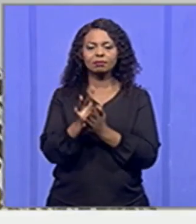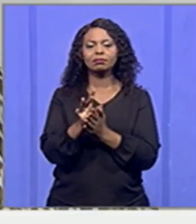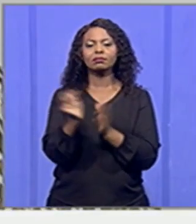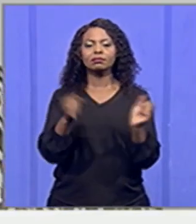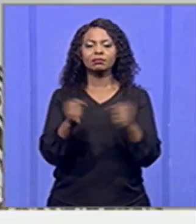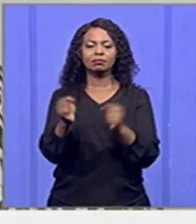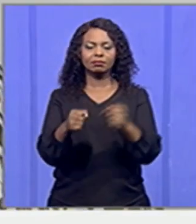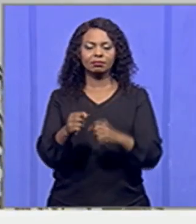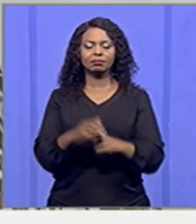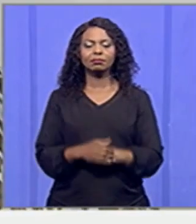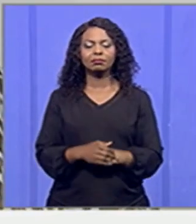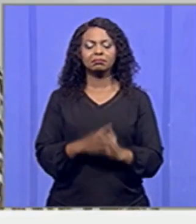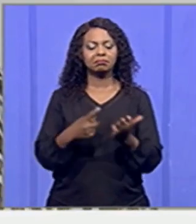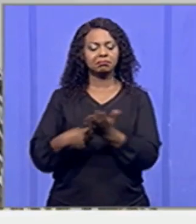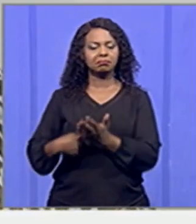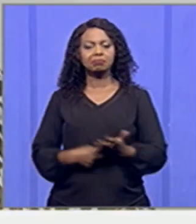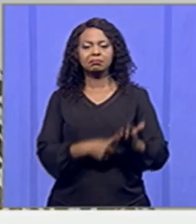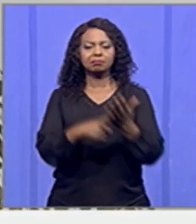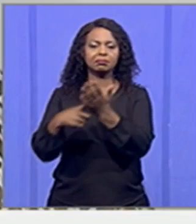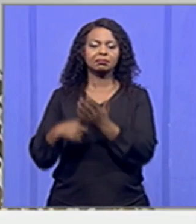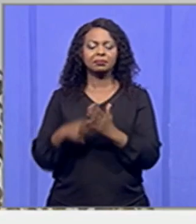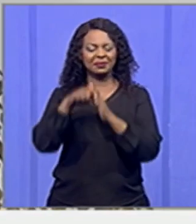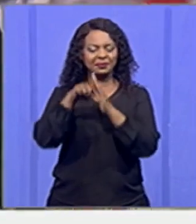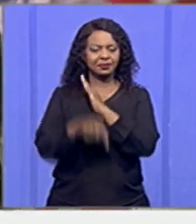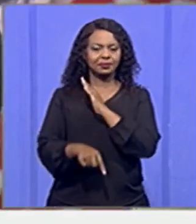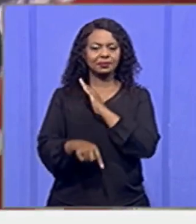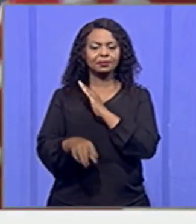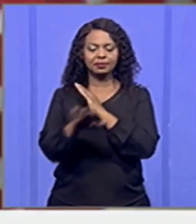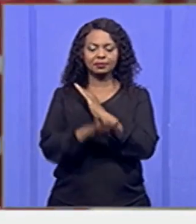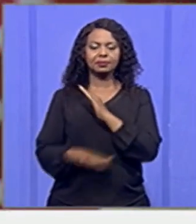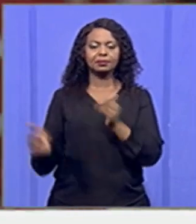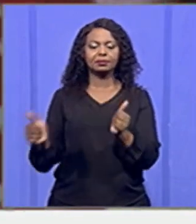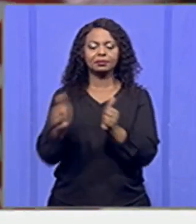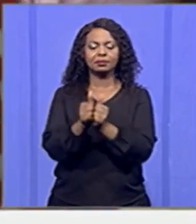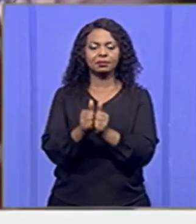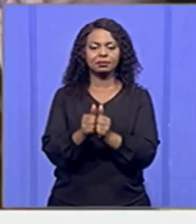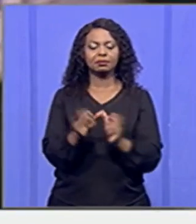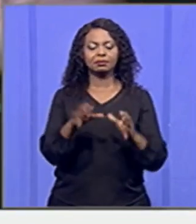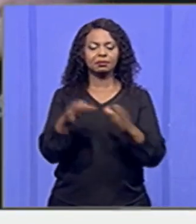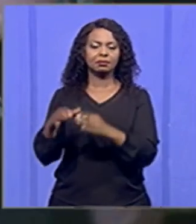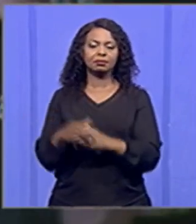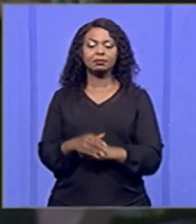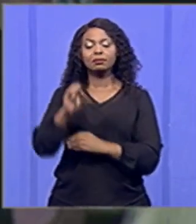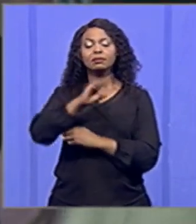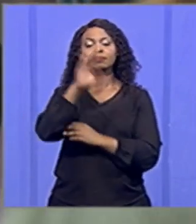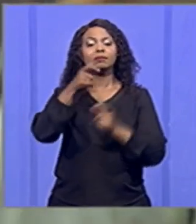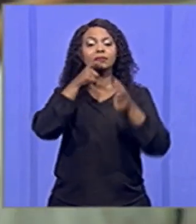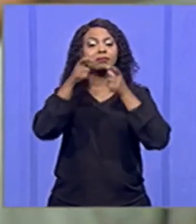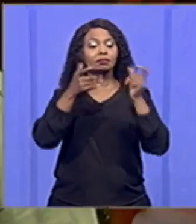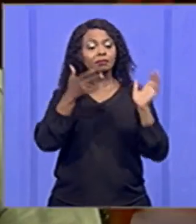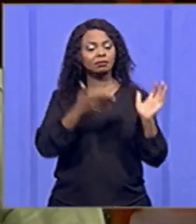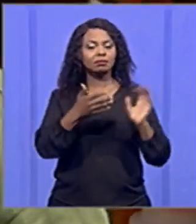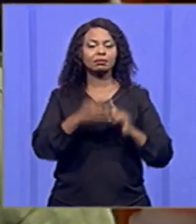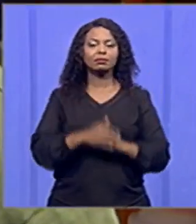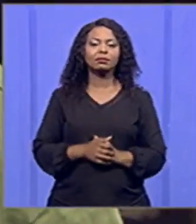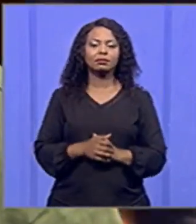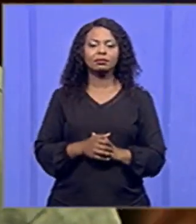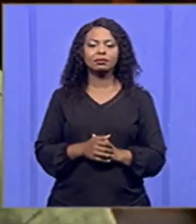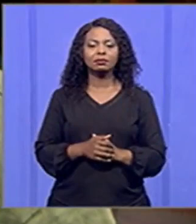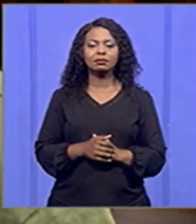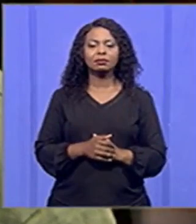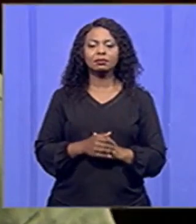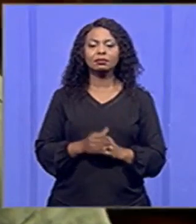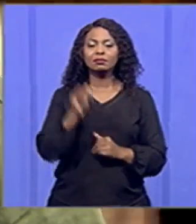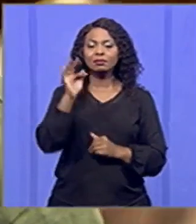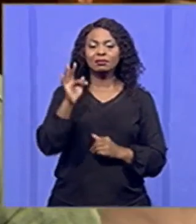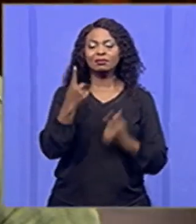ongoing discussions, of course, within the alliance. Maafrika Borwa a tlhagisitse maikutlo a bone. If he doesn't do something in